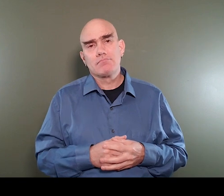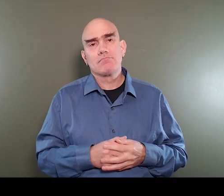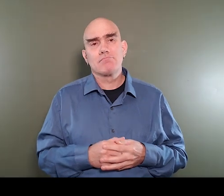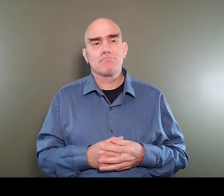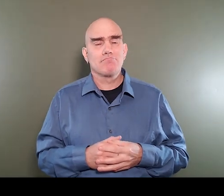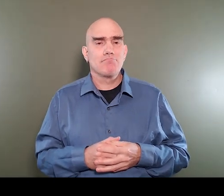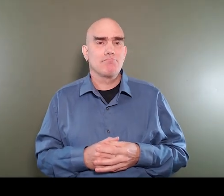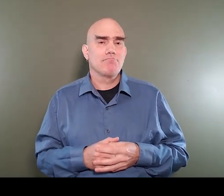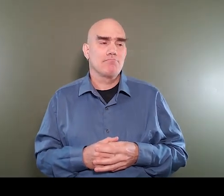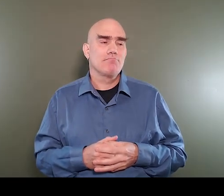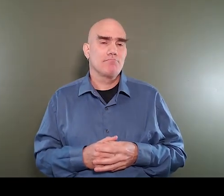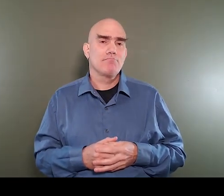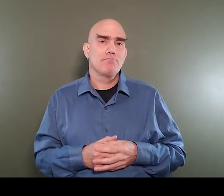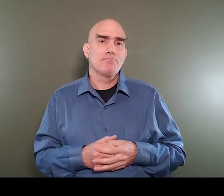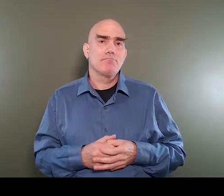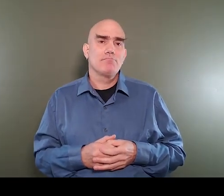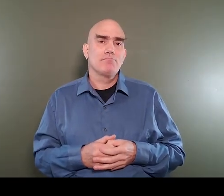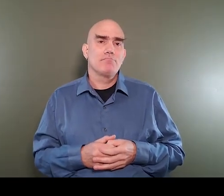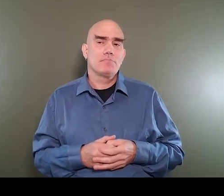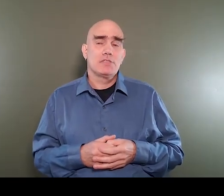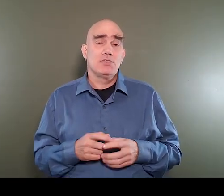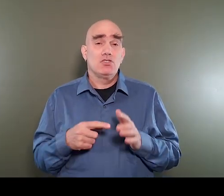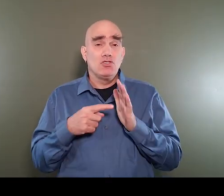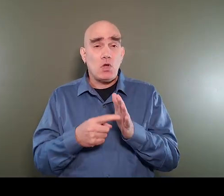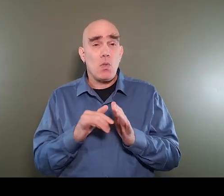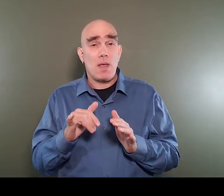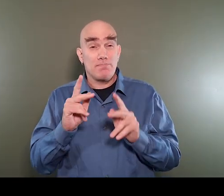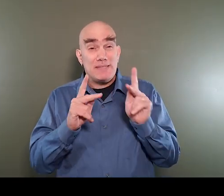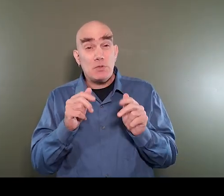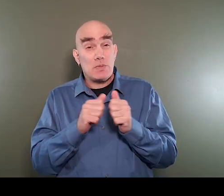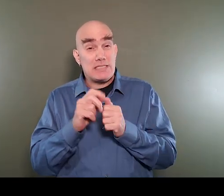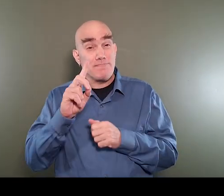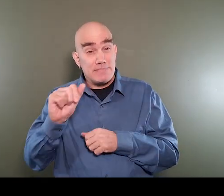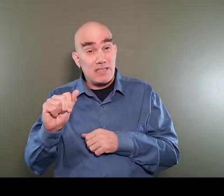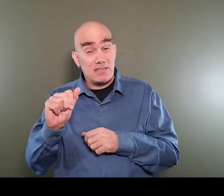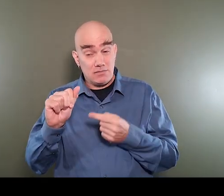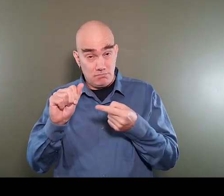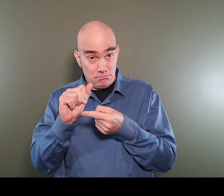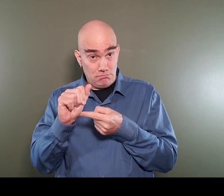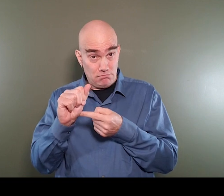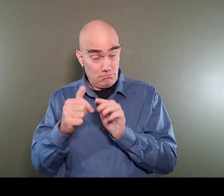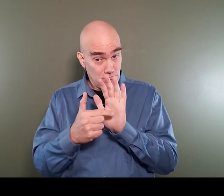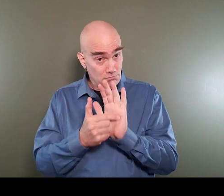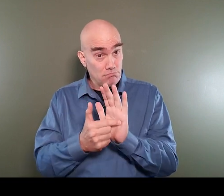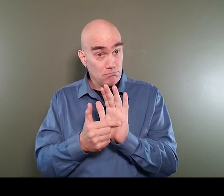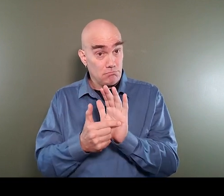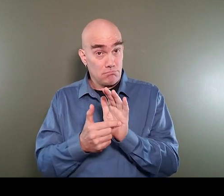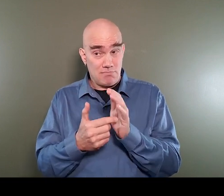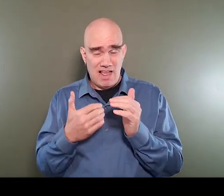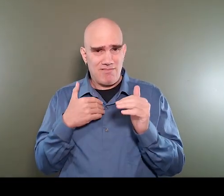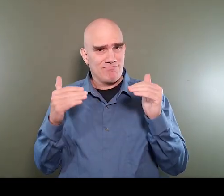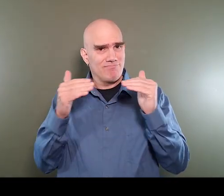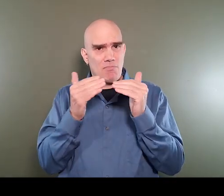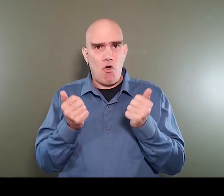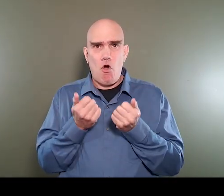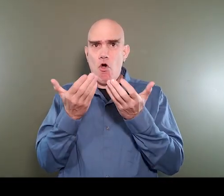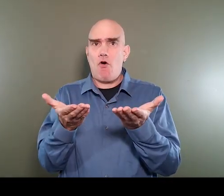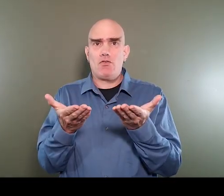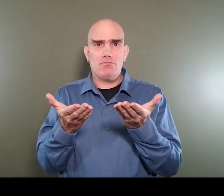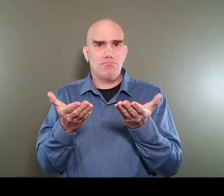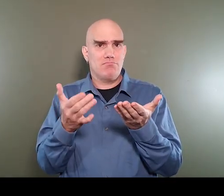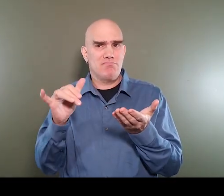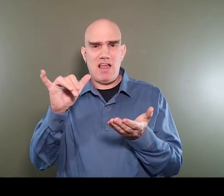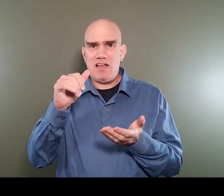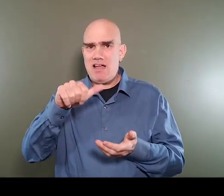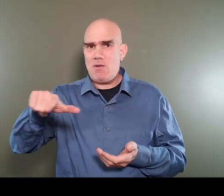all kinds of disabilities. And it's to show that people with disabilities have just as